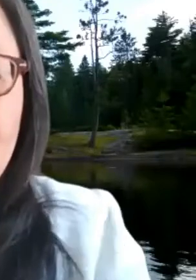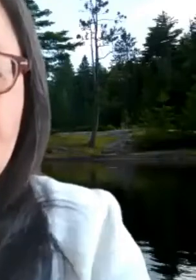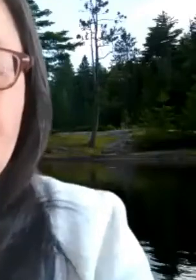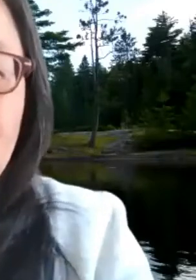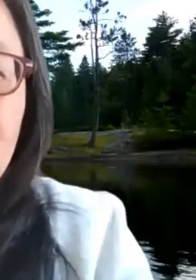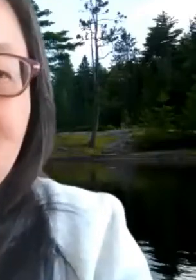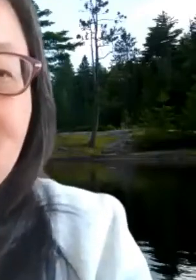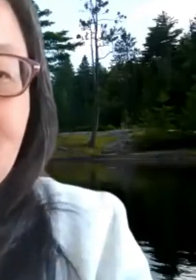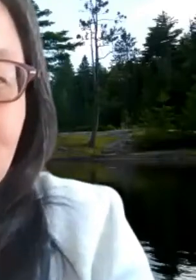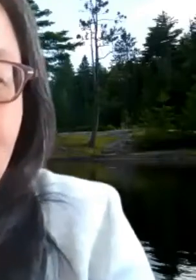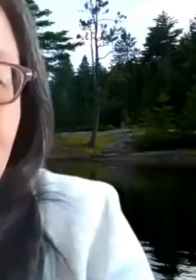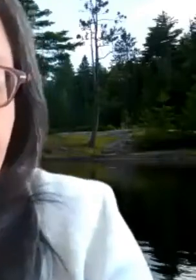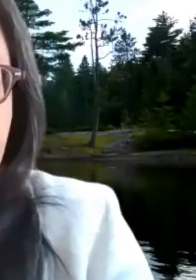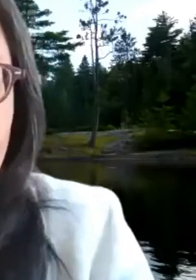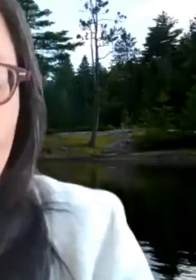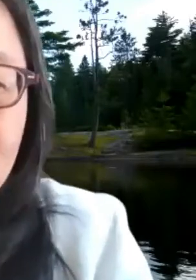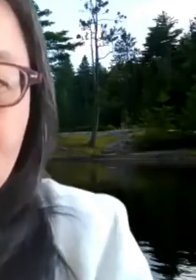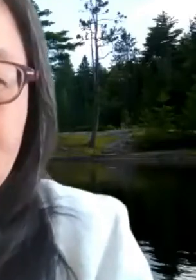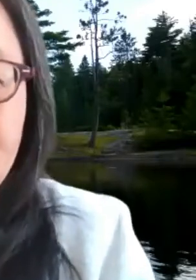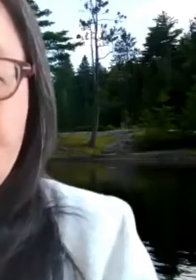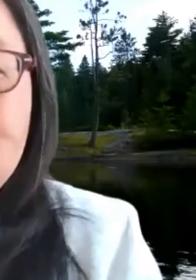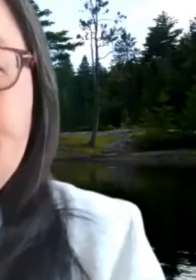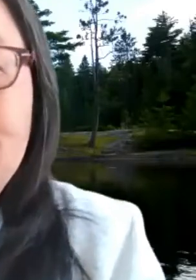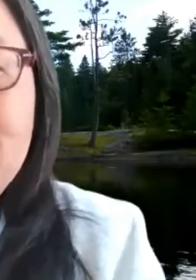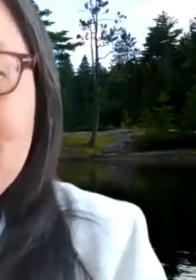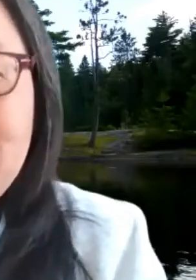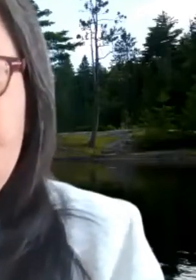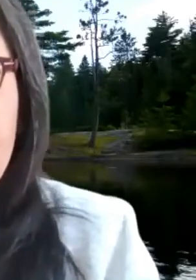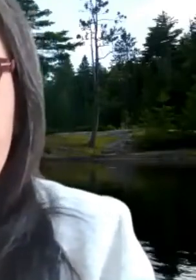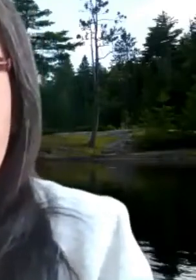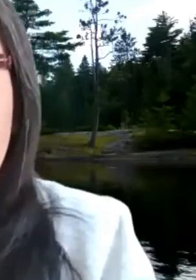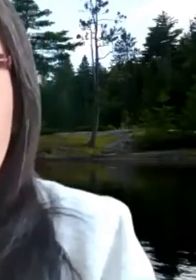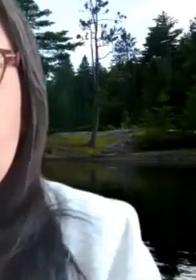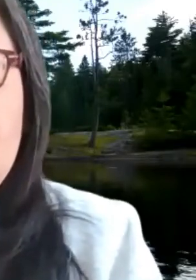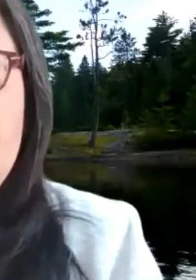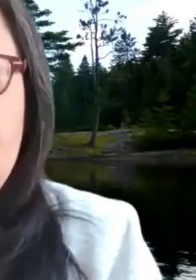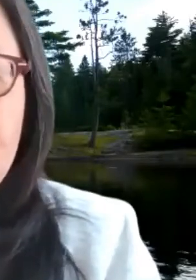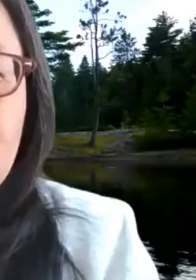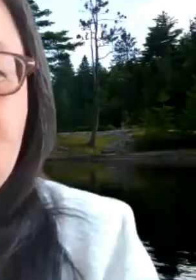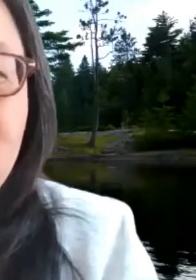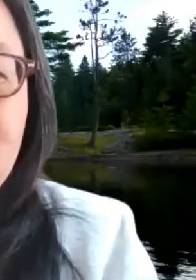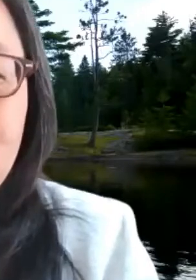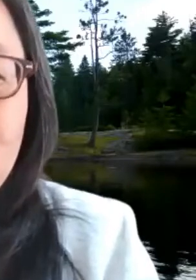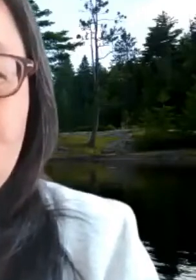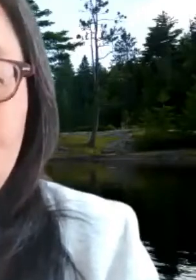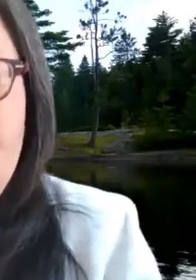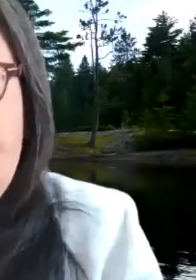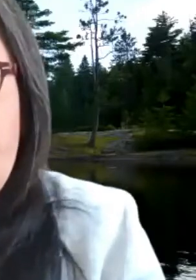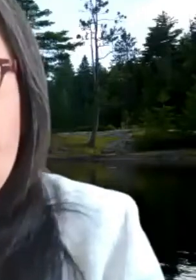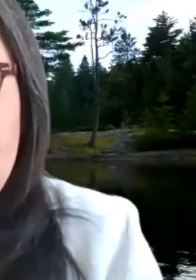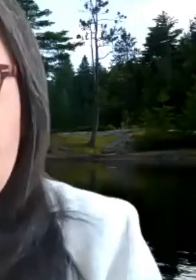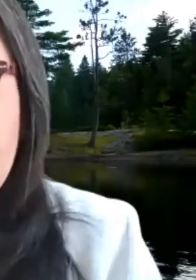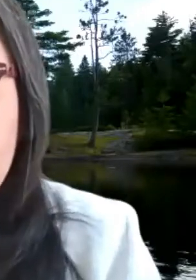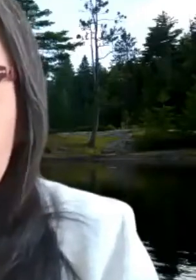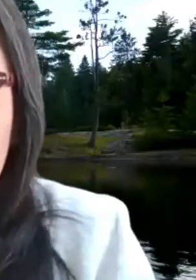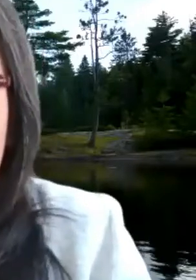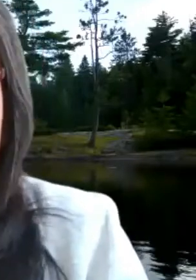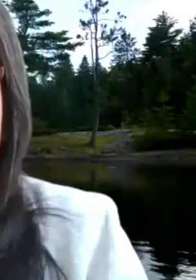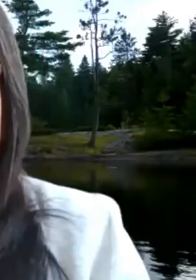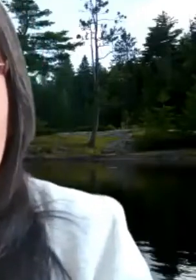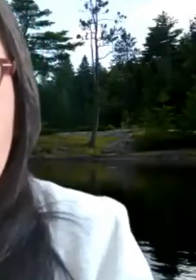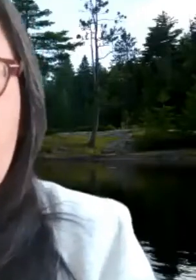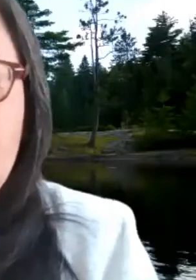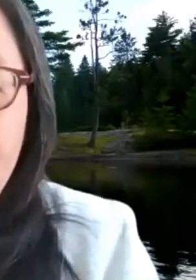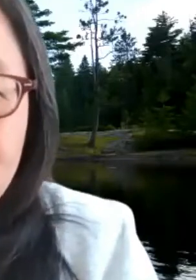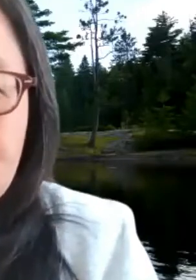we try to explain a phenomena and try to intervene to produce desired results, the research questions